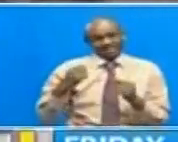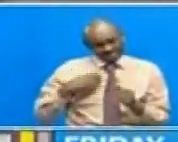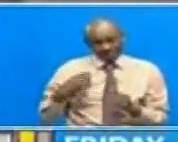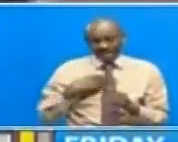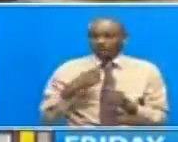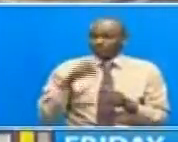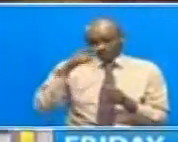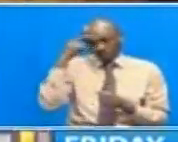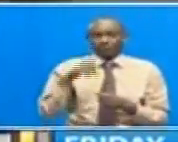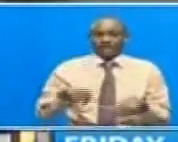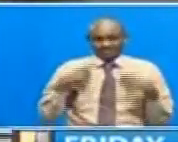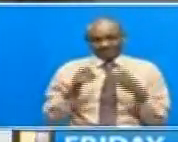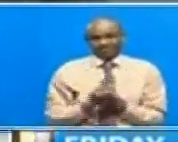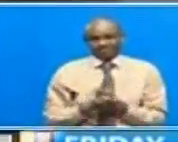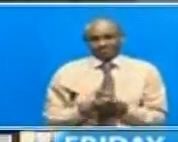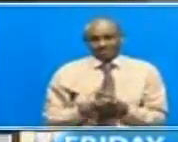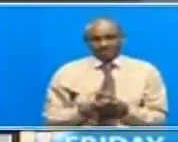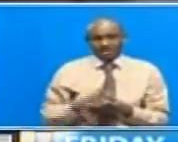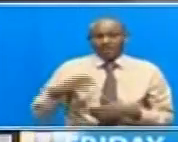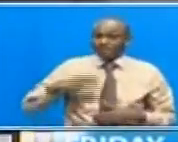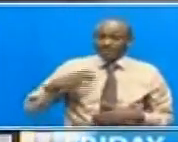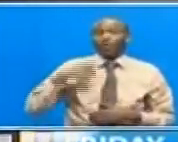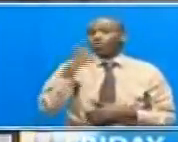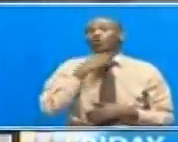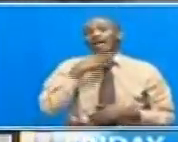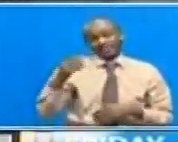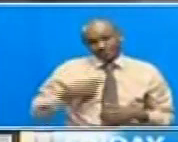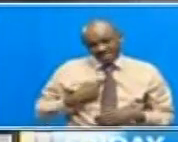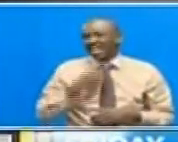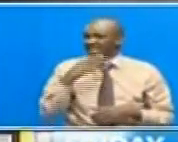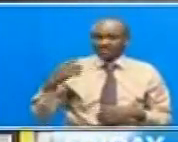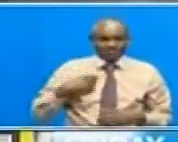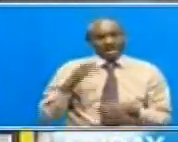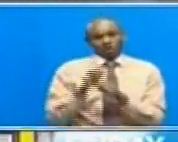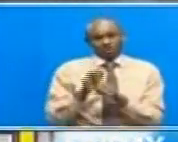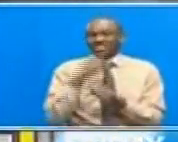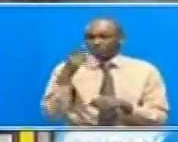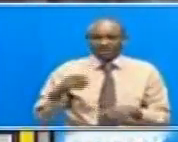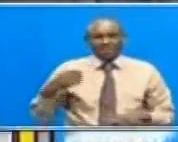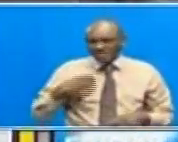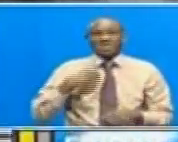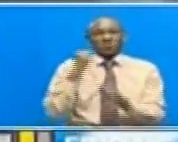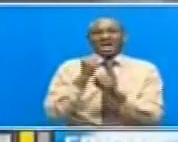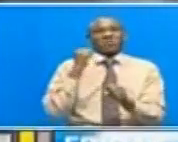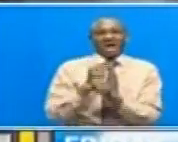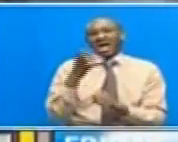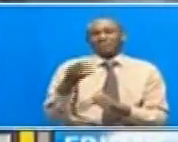way. Wale walikuwa wajependa mimi, wanashukia mpana sana, wanasema mimi nafanya kazi